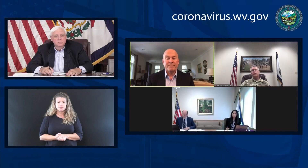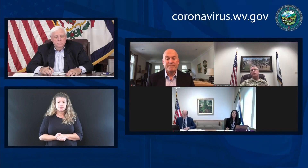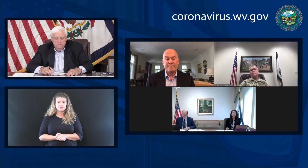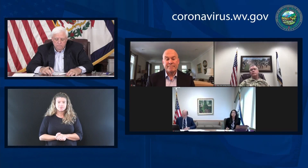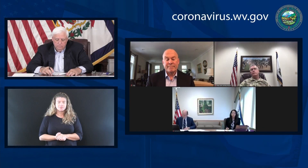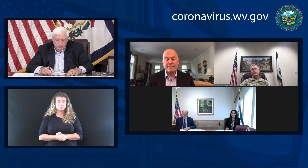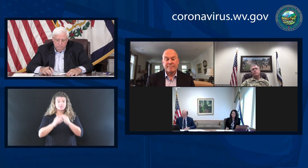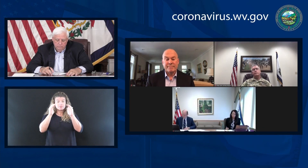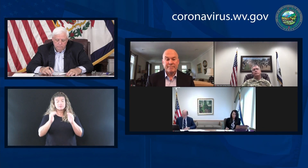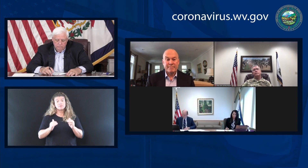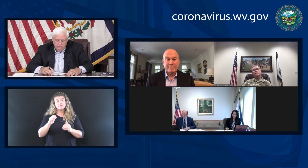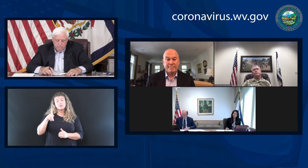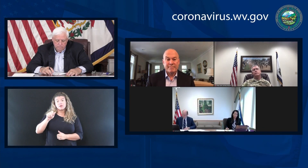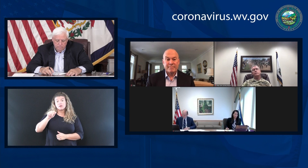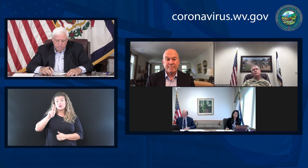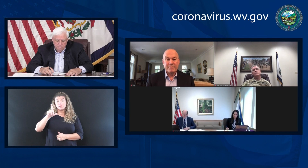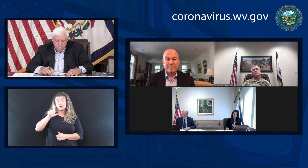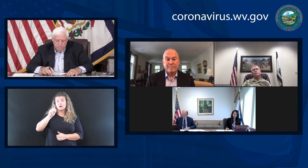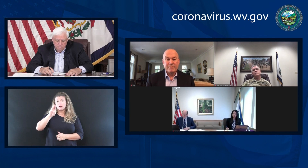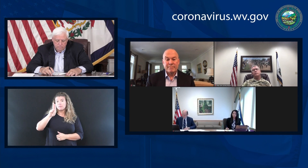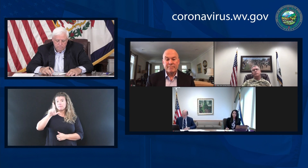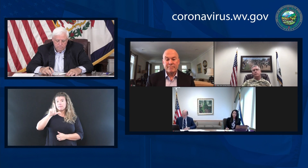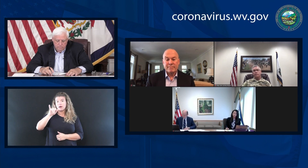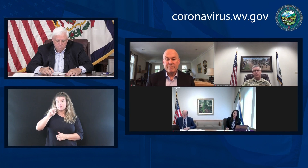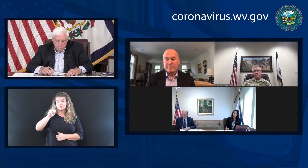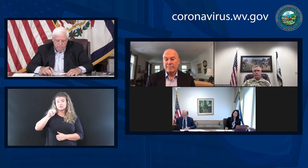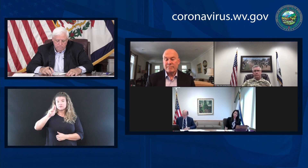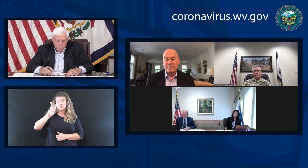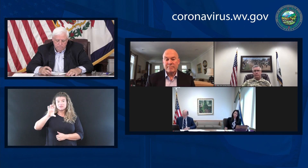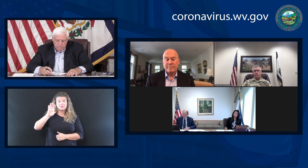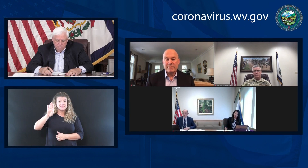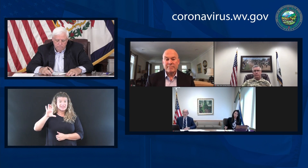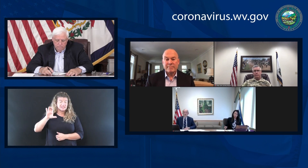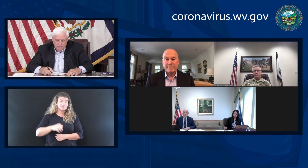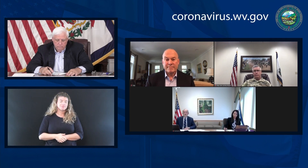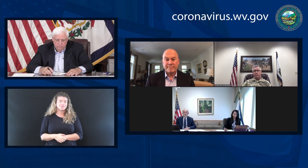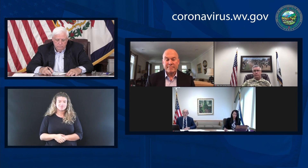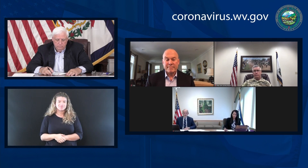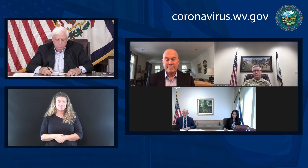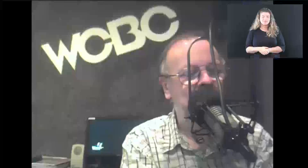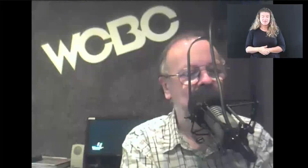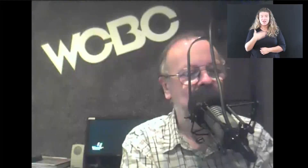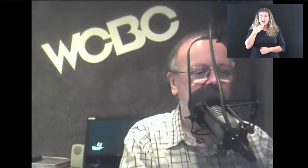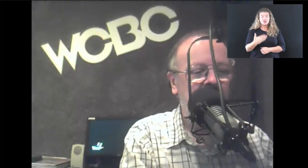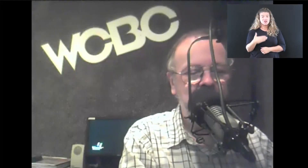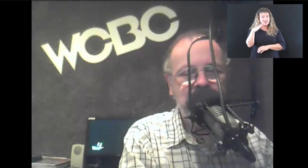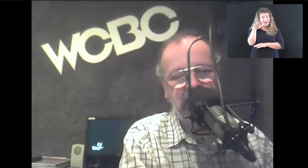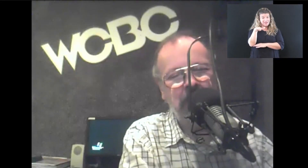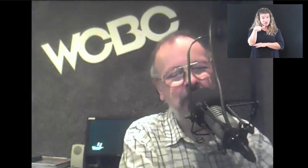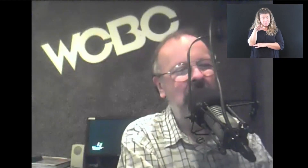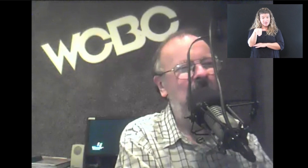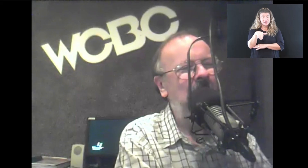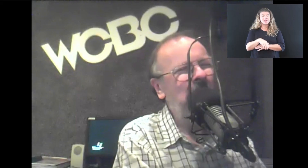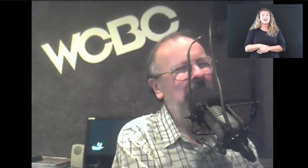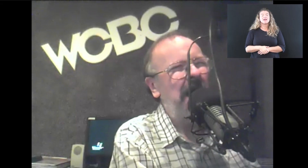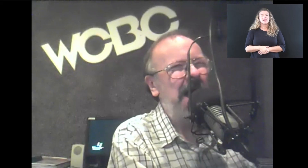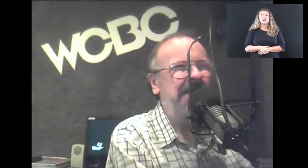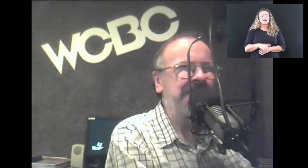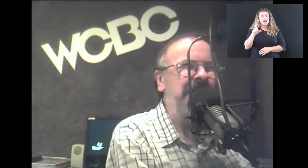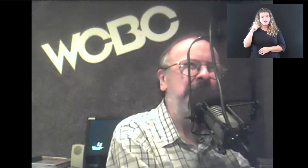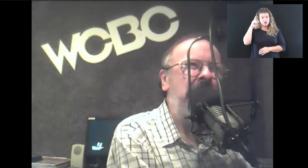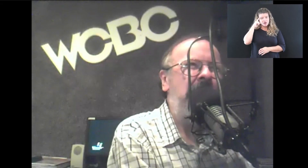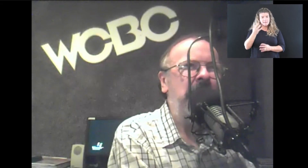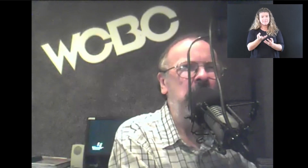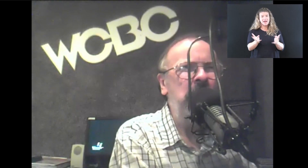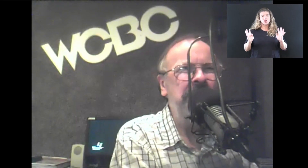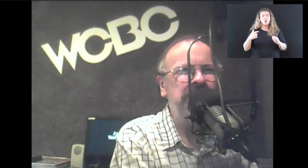All right, thank you, Mark. Next, we'll go to Paul Mullen with WCBC. Good afternoon, Governor. Good afternoon, panel. I want to